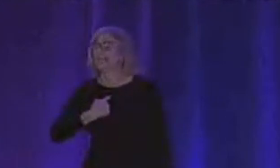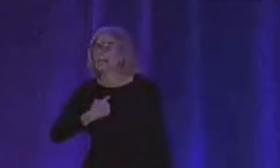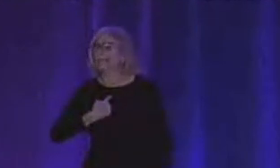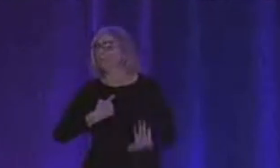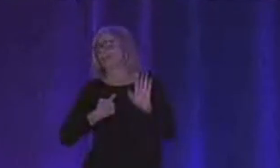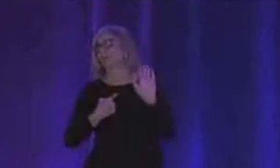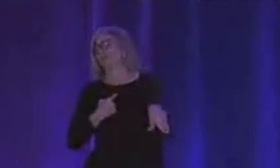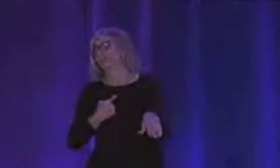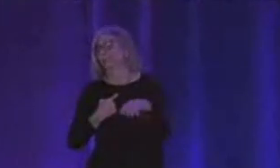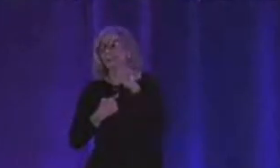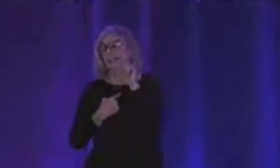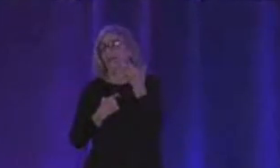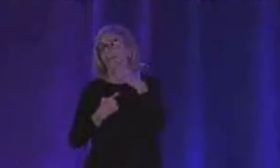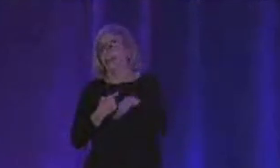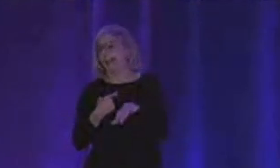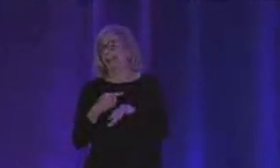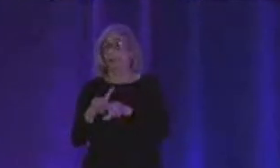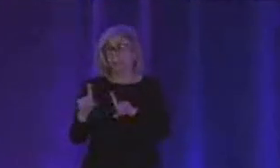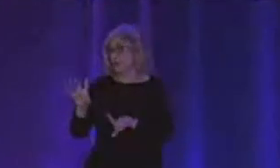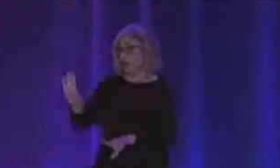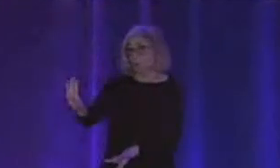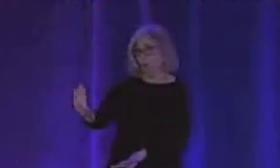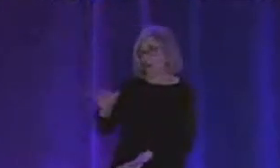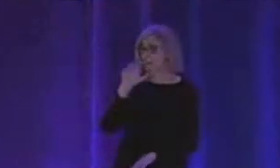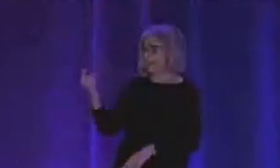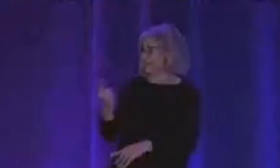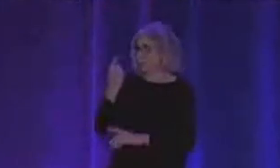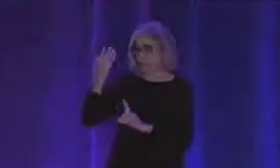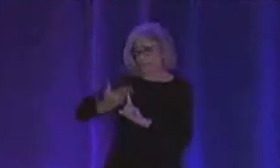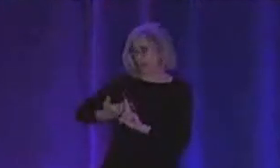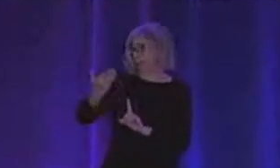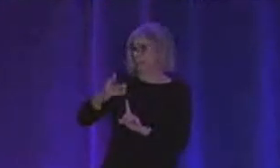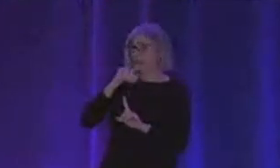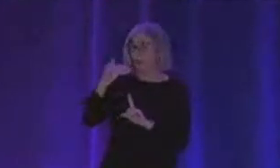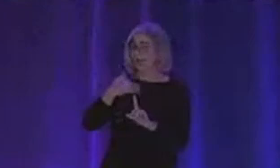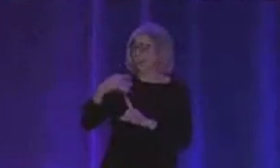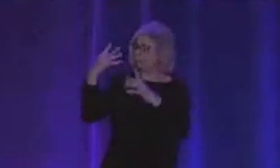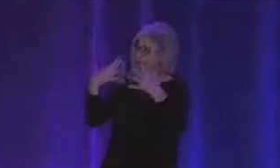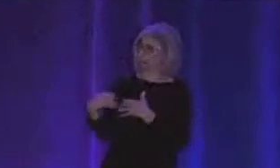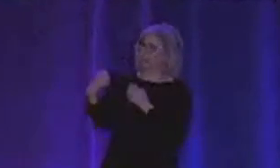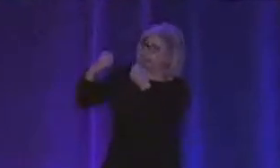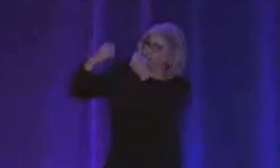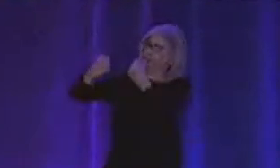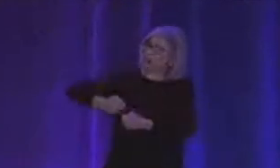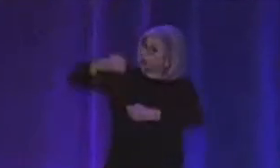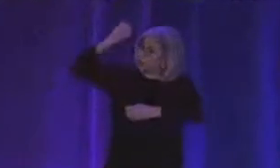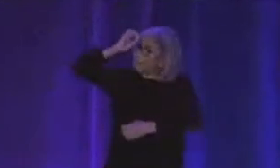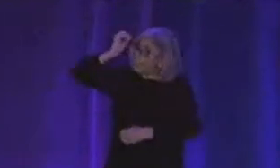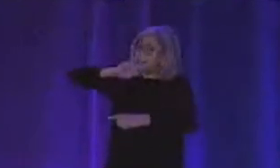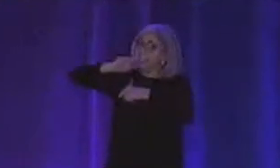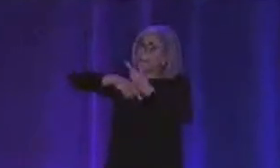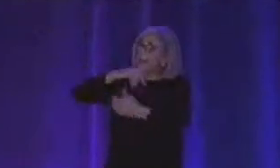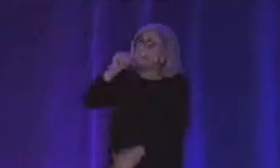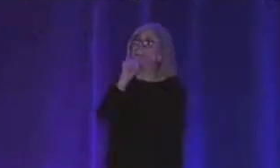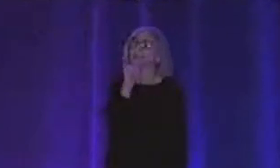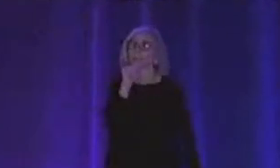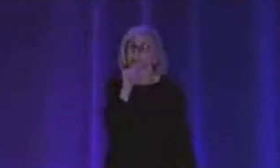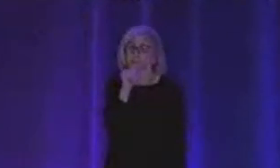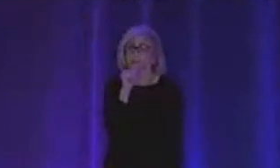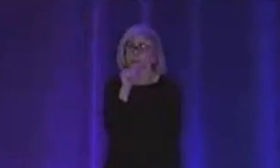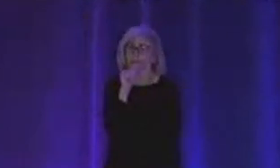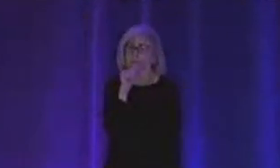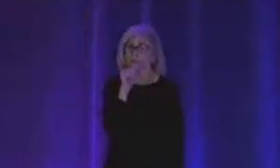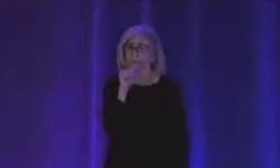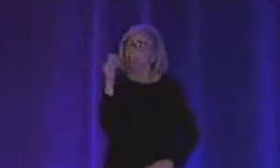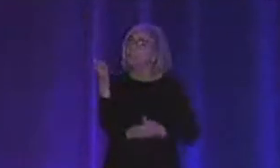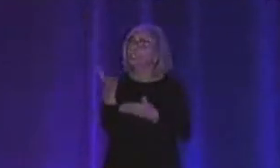bad. But I assure you it's not. I'm not the only person who has a strong opinion about passwords. So here are a